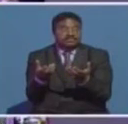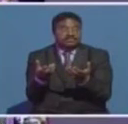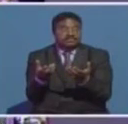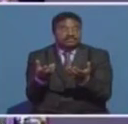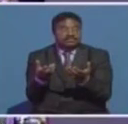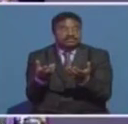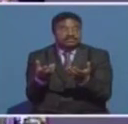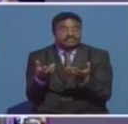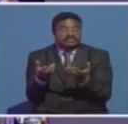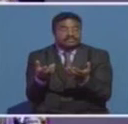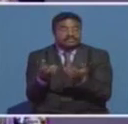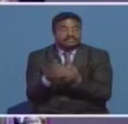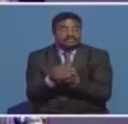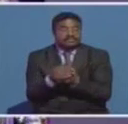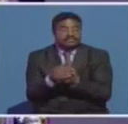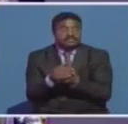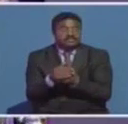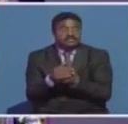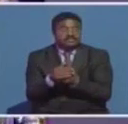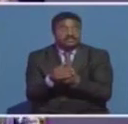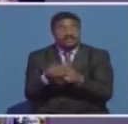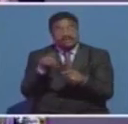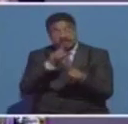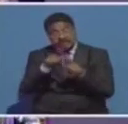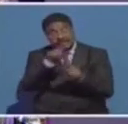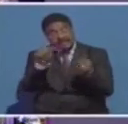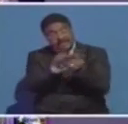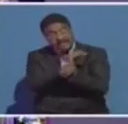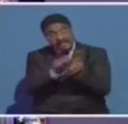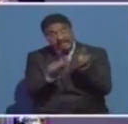agribusiness taking place throughout the year. But in terms of disasters, it's when